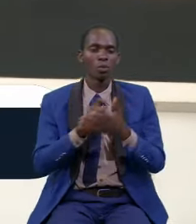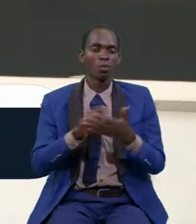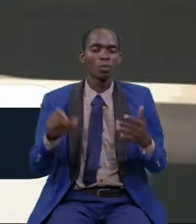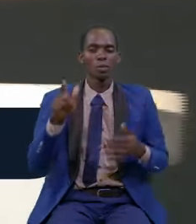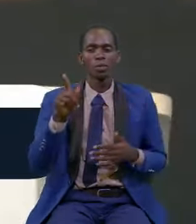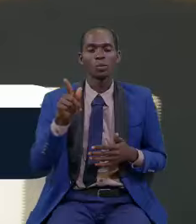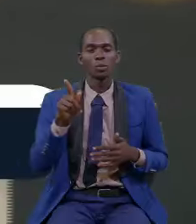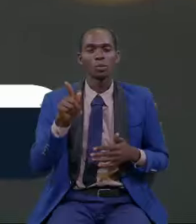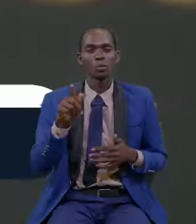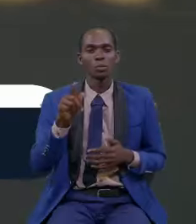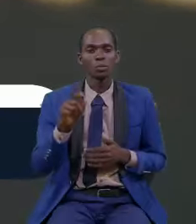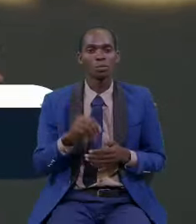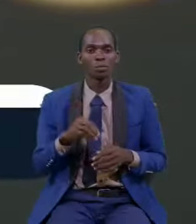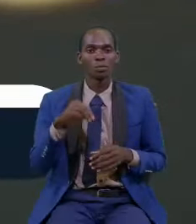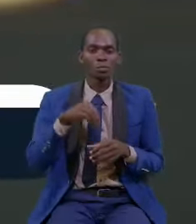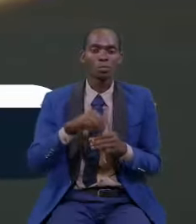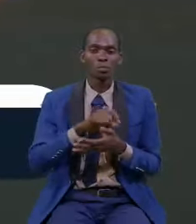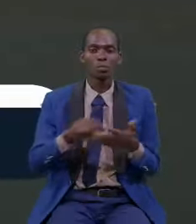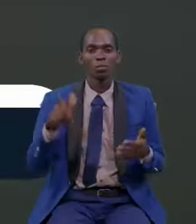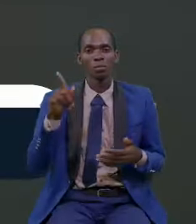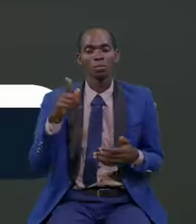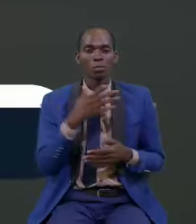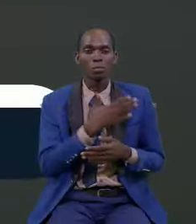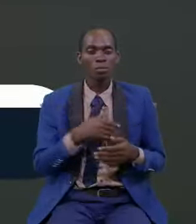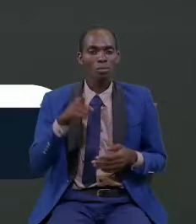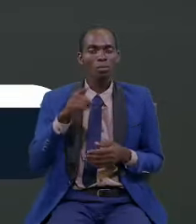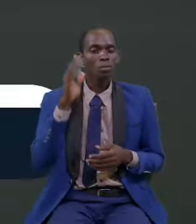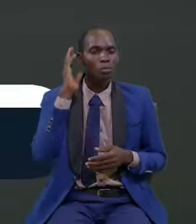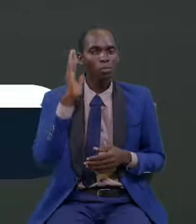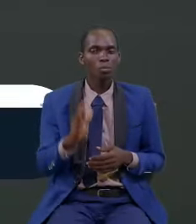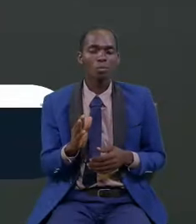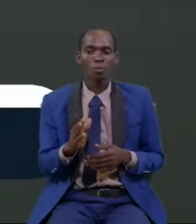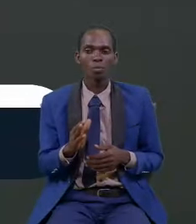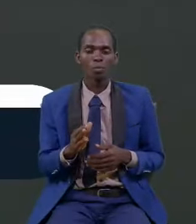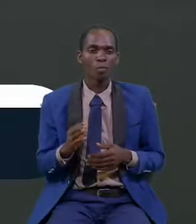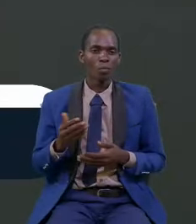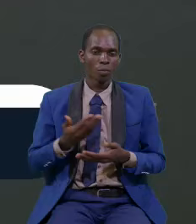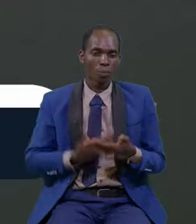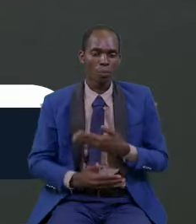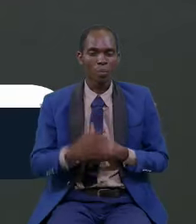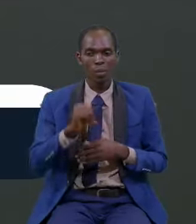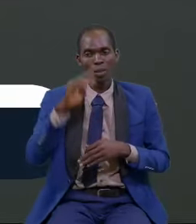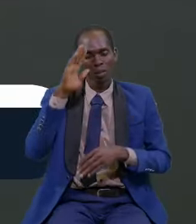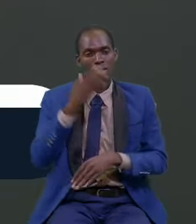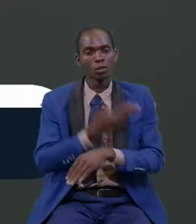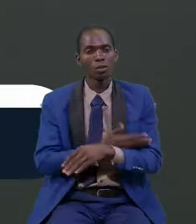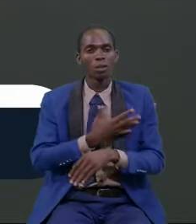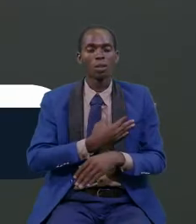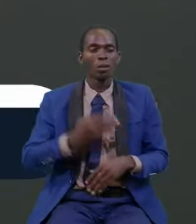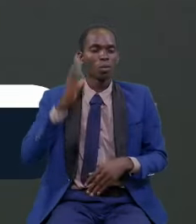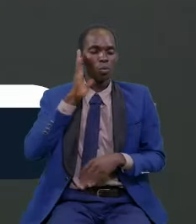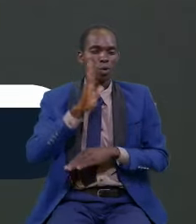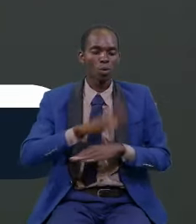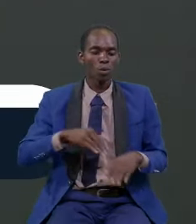21. In verse 21, and she shall bring forth a son, and thou shalt call his